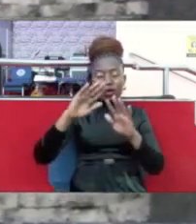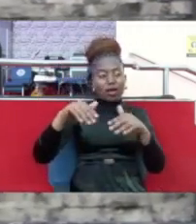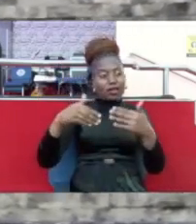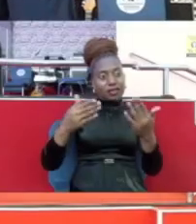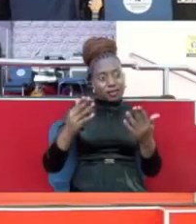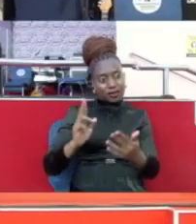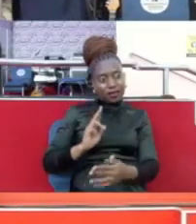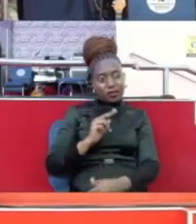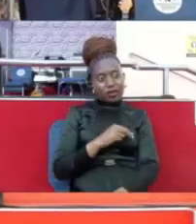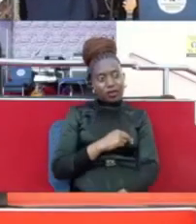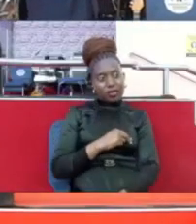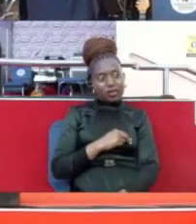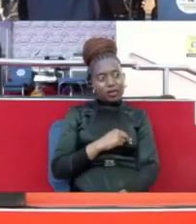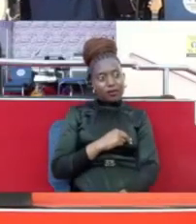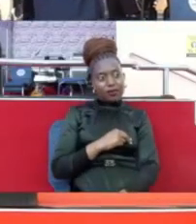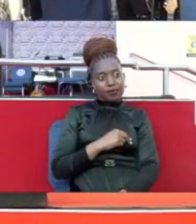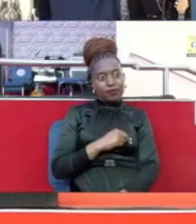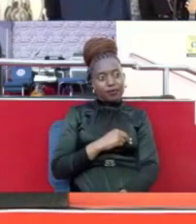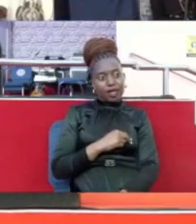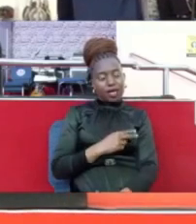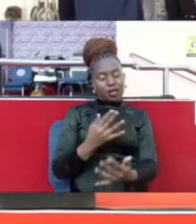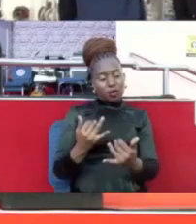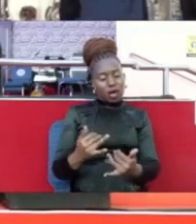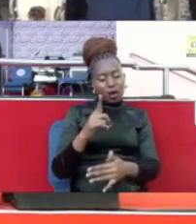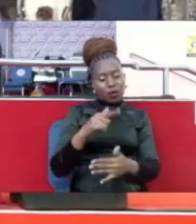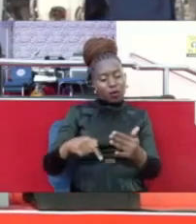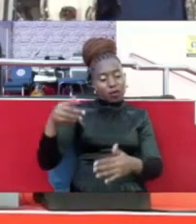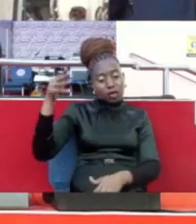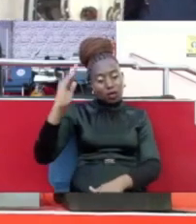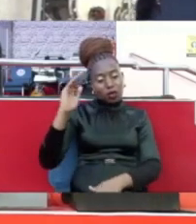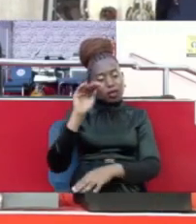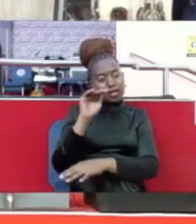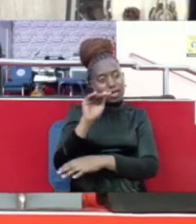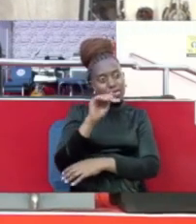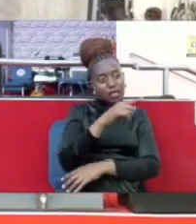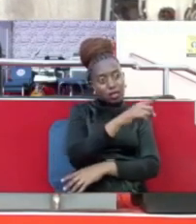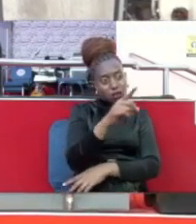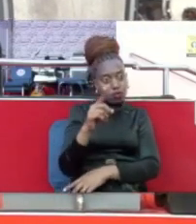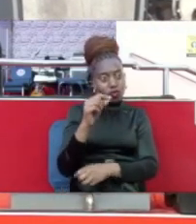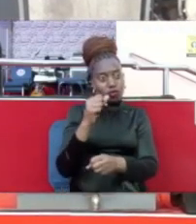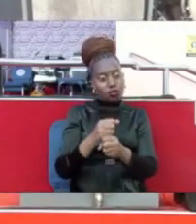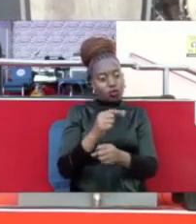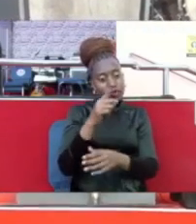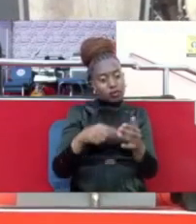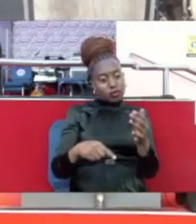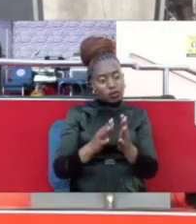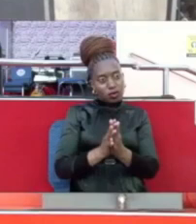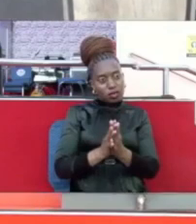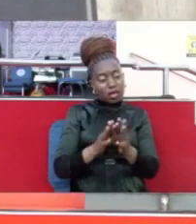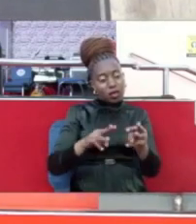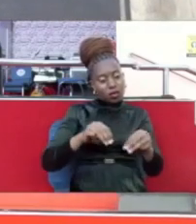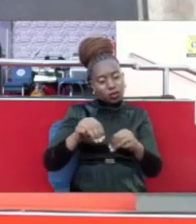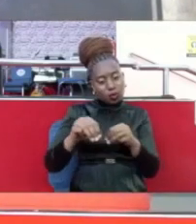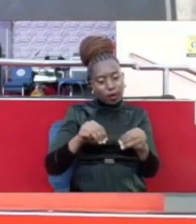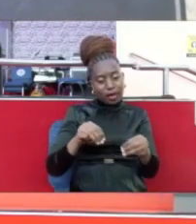ametupa. Now all he's asking you to do is manage his money. Kile ambacho anakuambia ni uweze